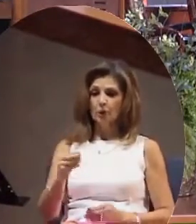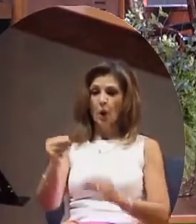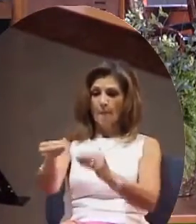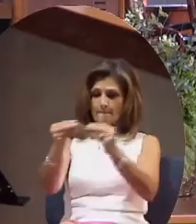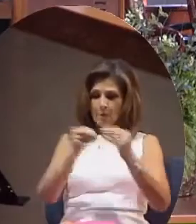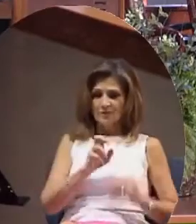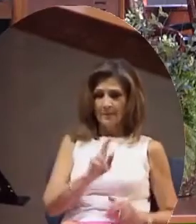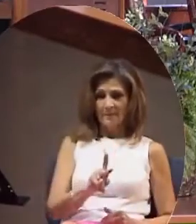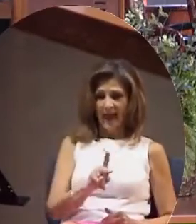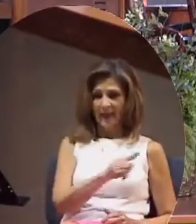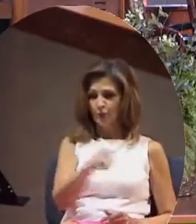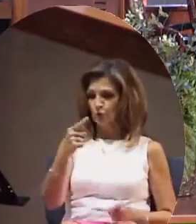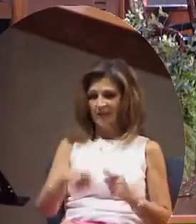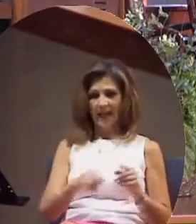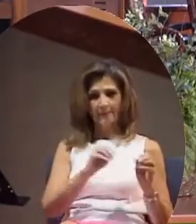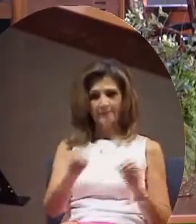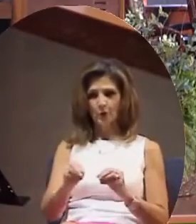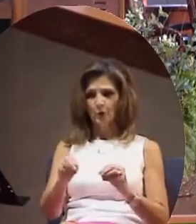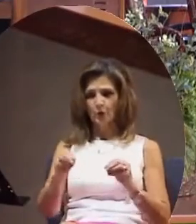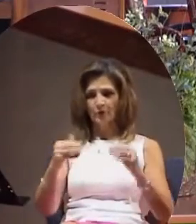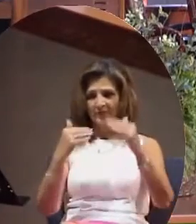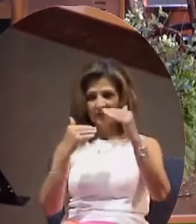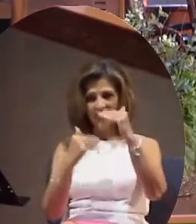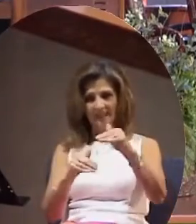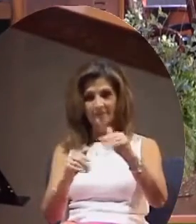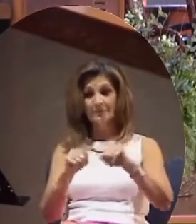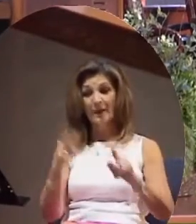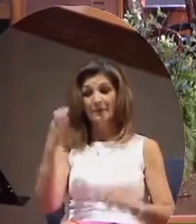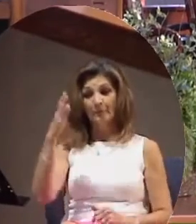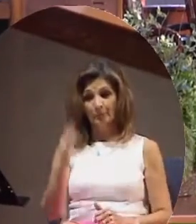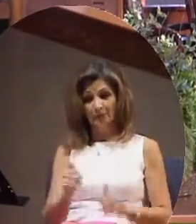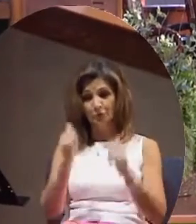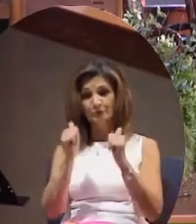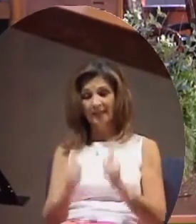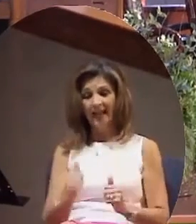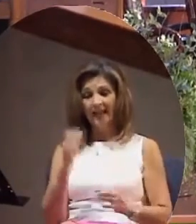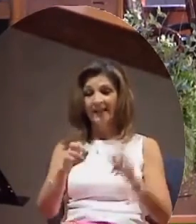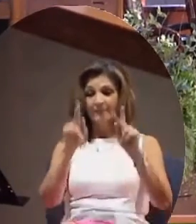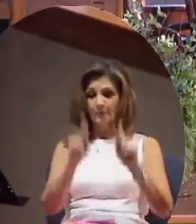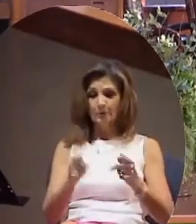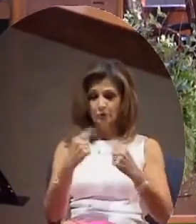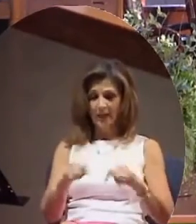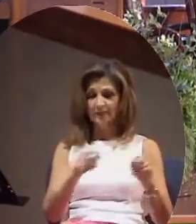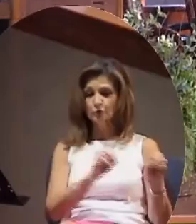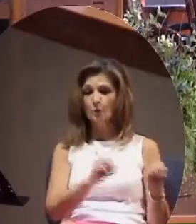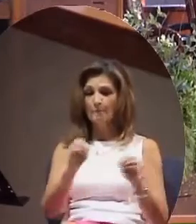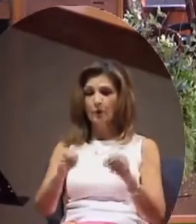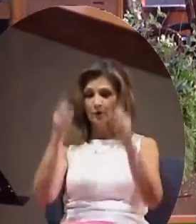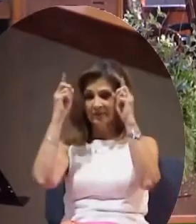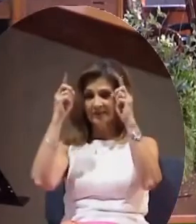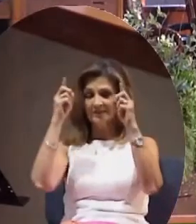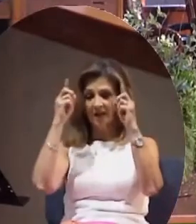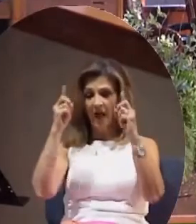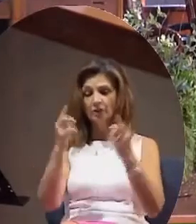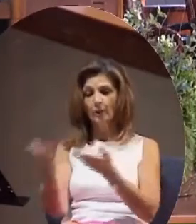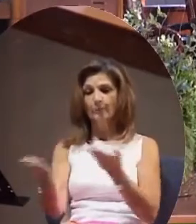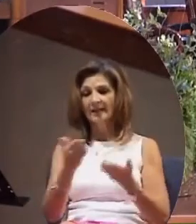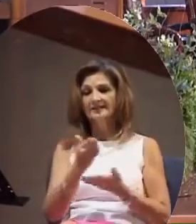that, but your pastor can. Then, amen, and somebody tries to move it doctrinally. They try to bring in